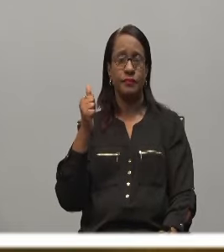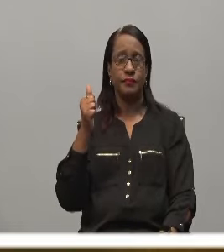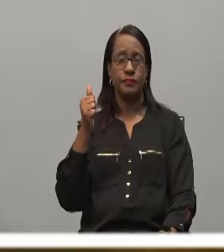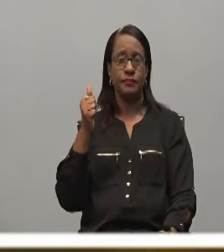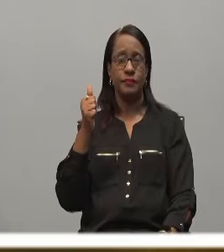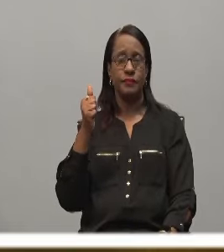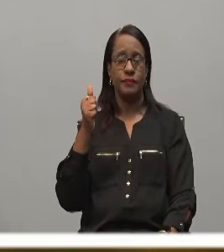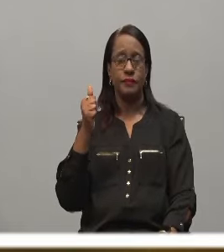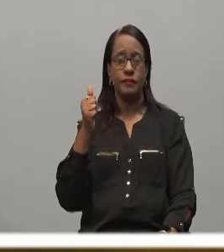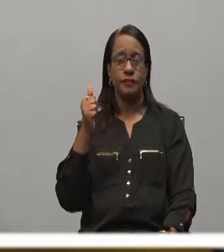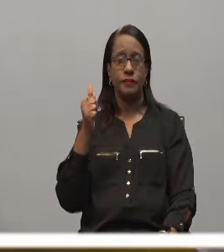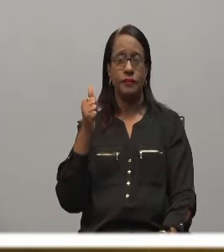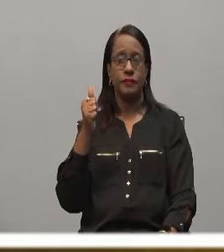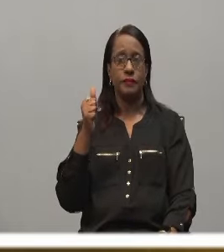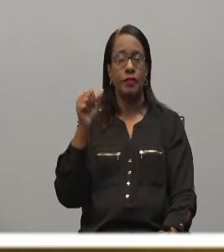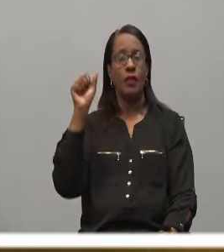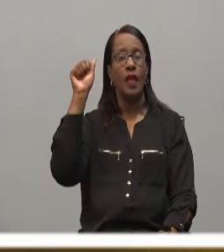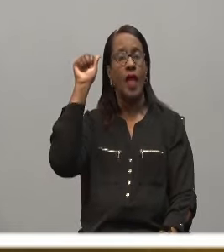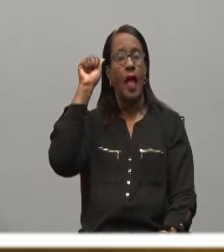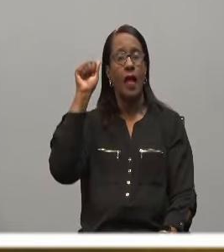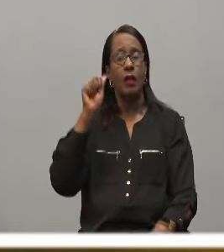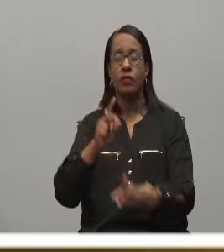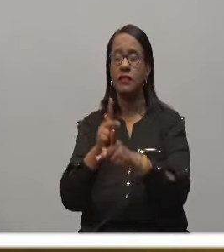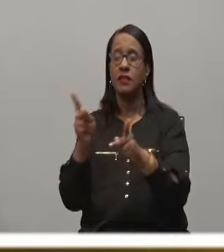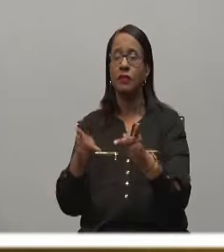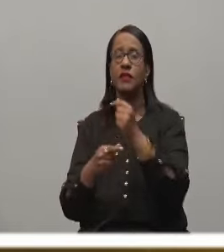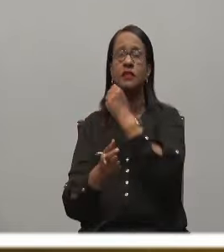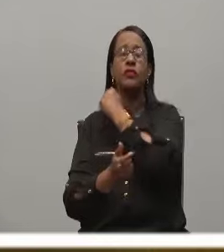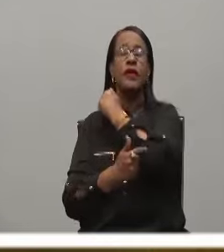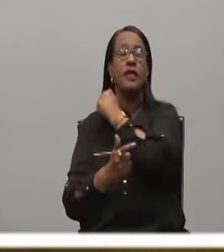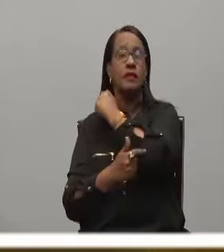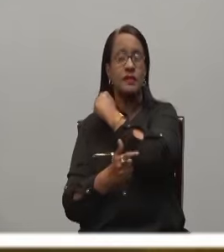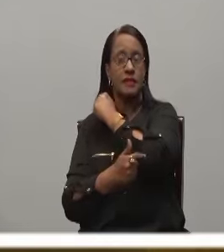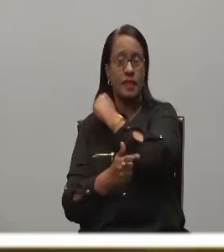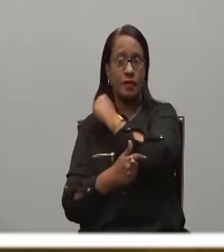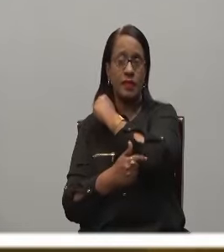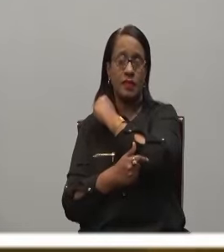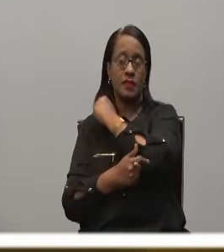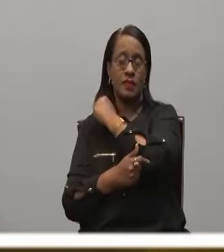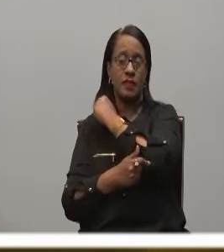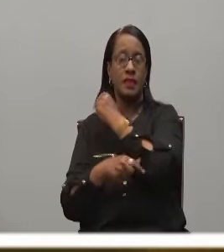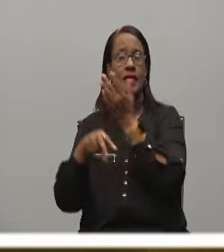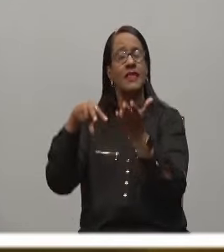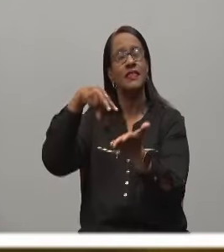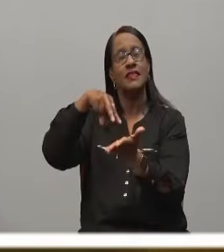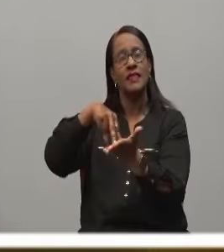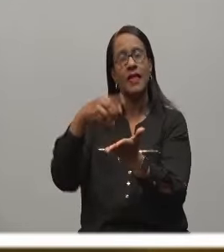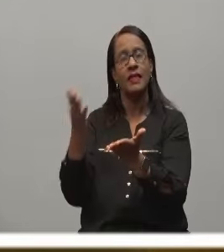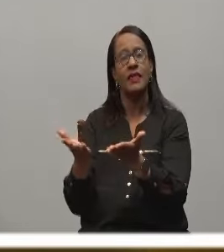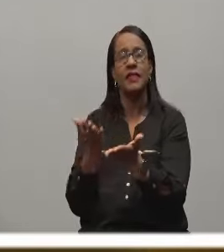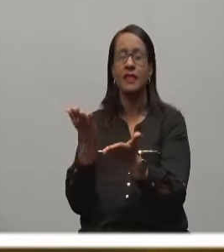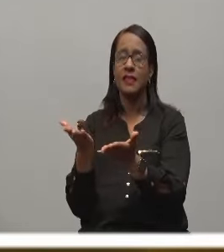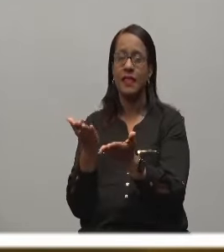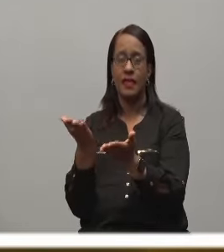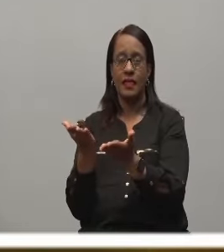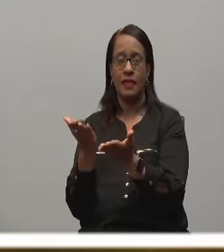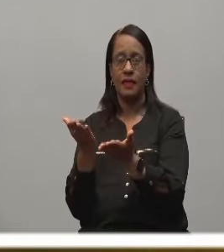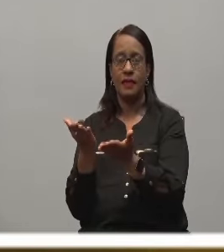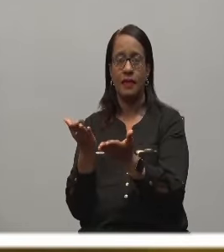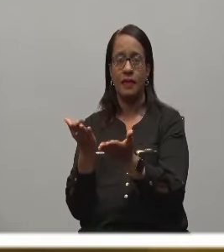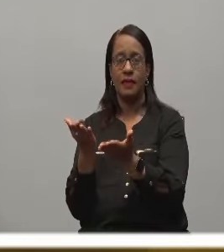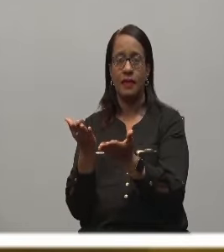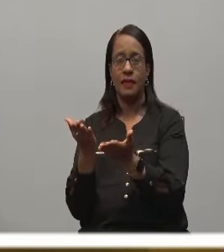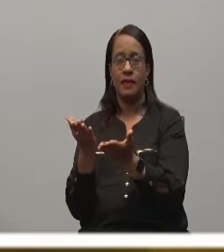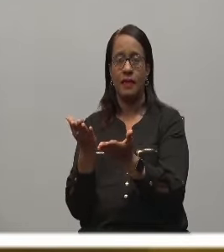was Adam. And Adam, standing in the garden, was tempted